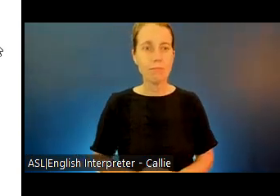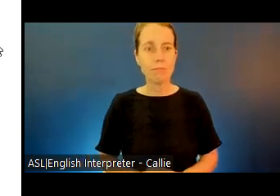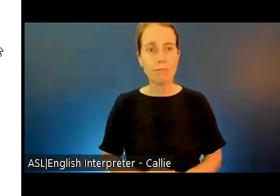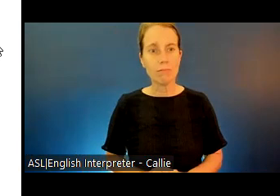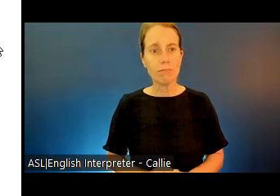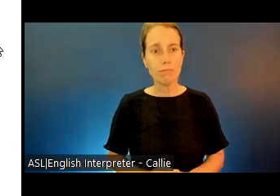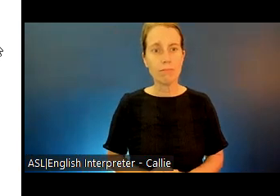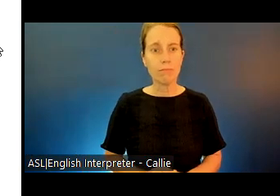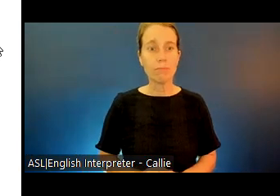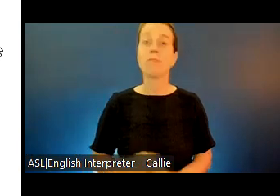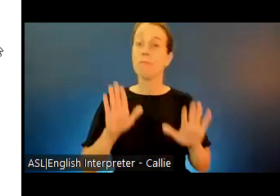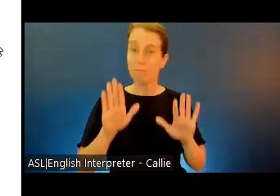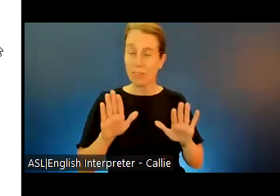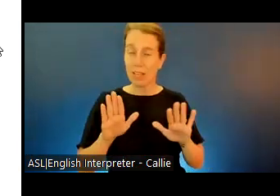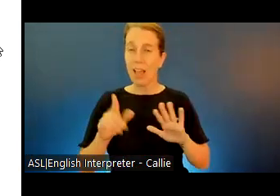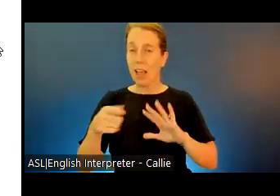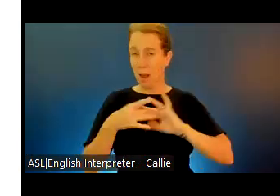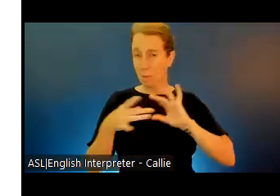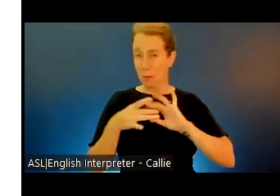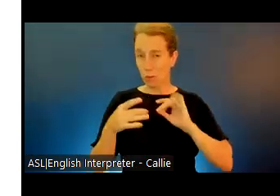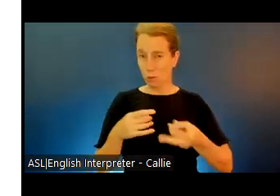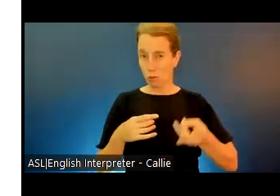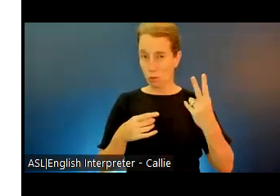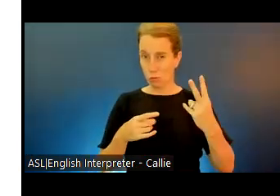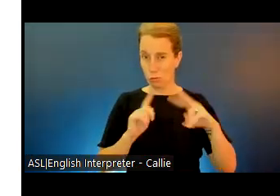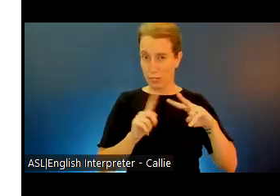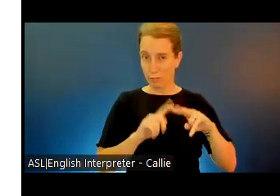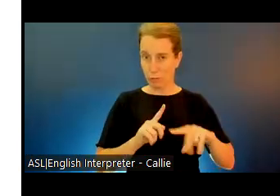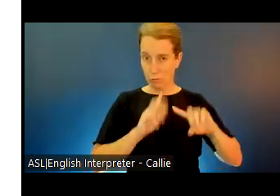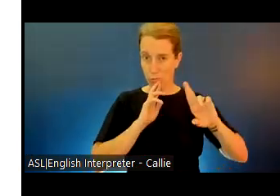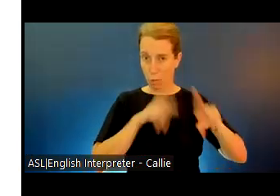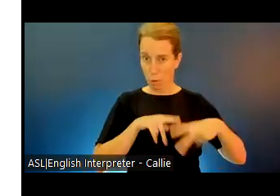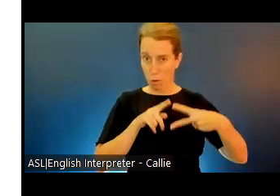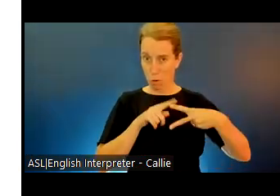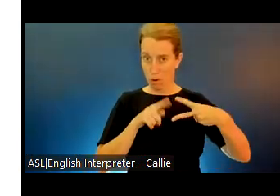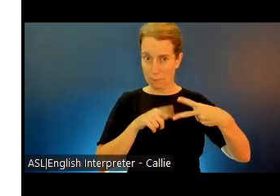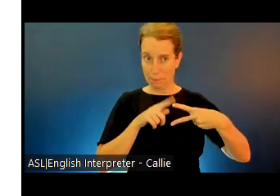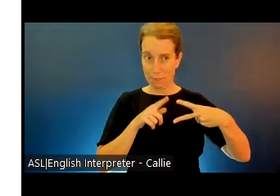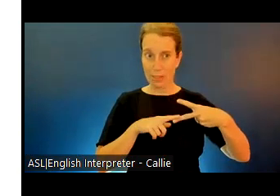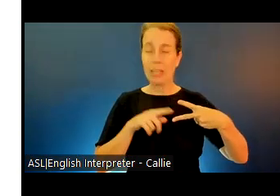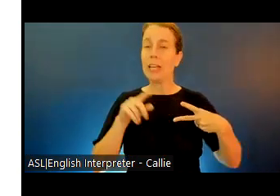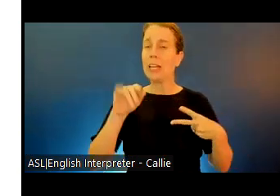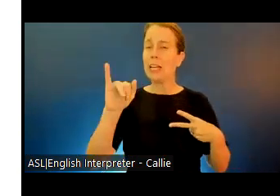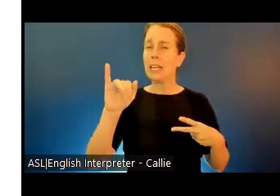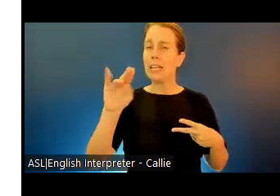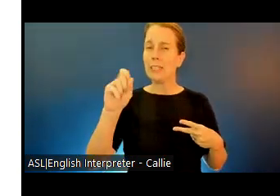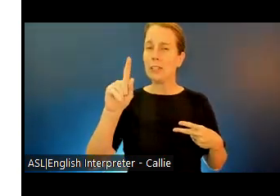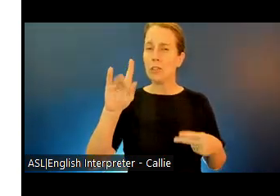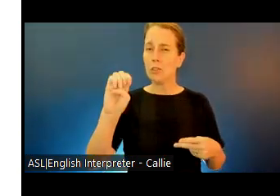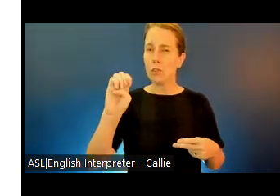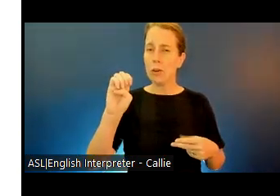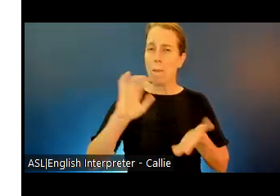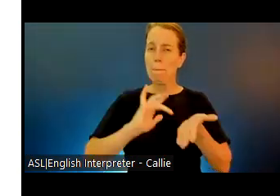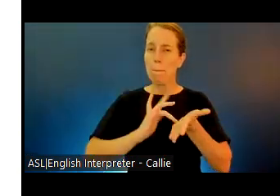I also mentioned 2 reports previously, and those were the Institute of Medicine and Public Health's social isolation